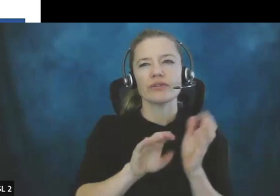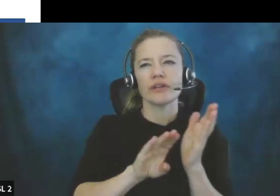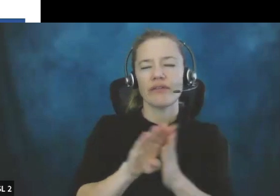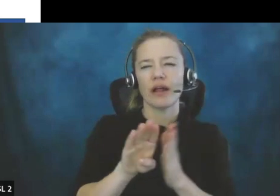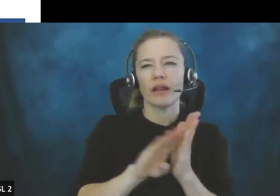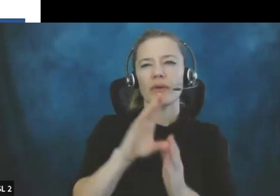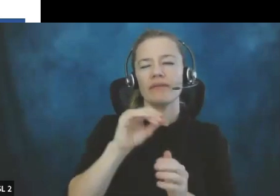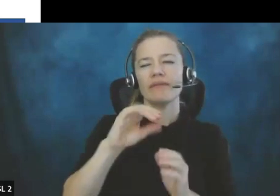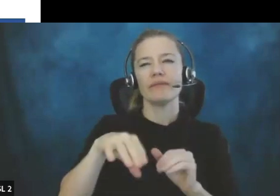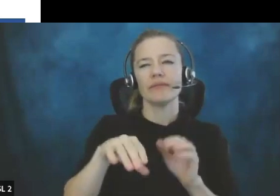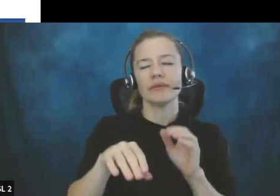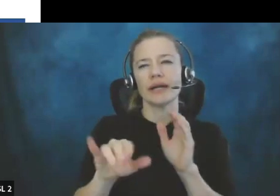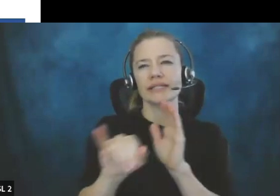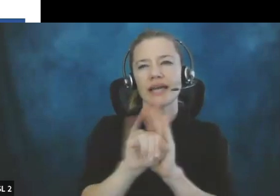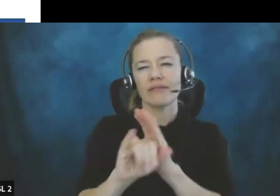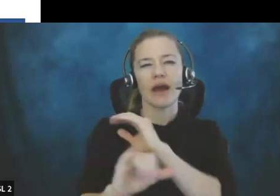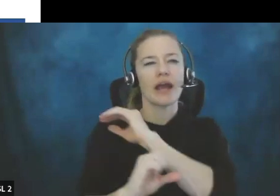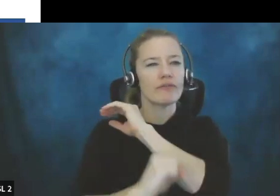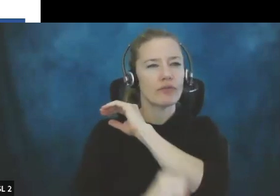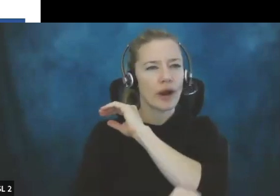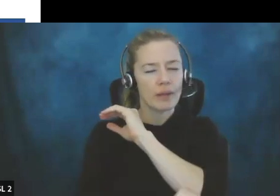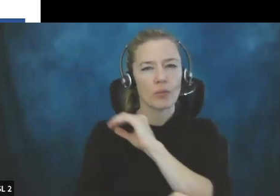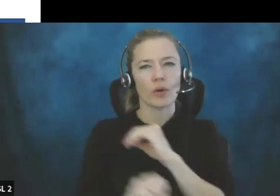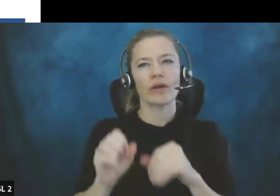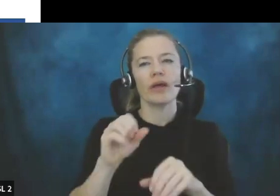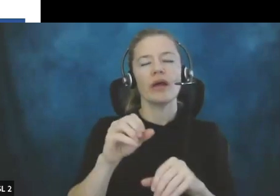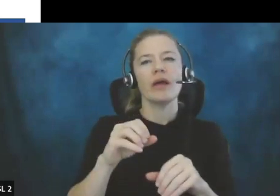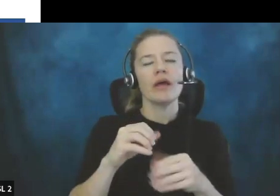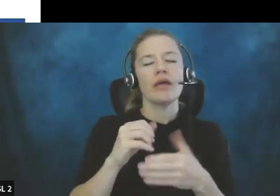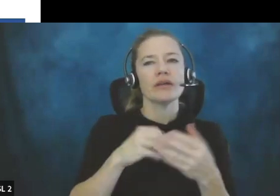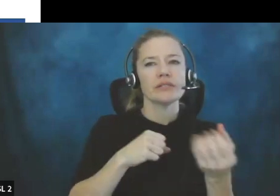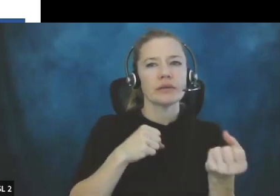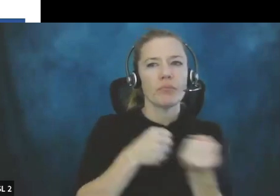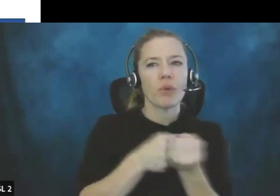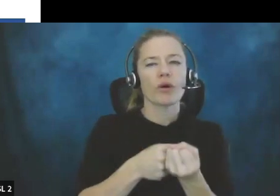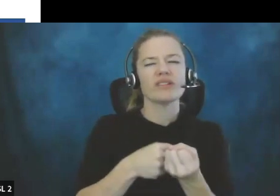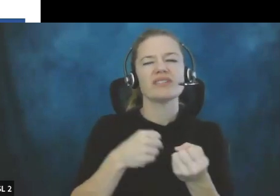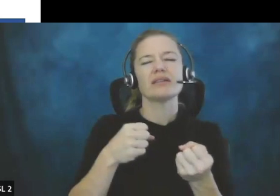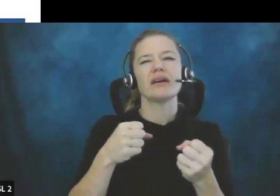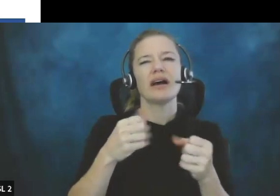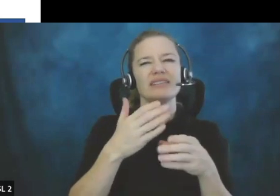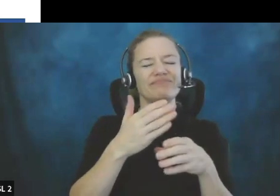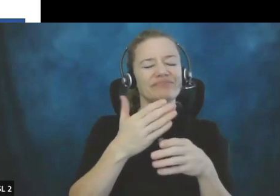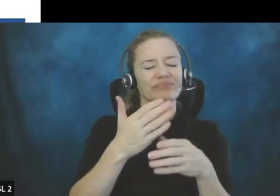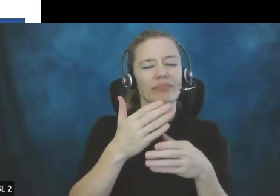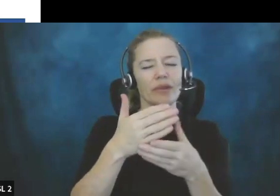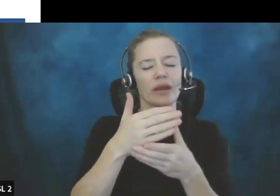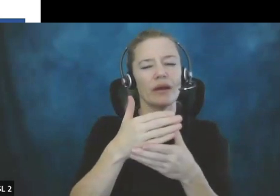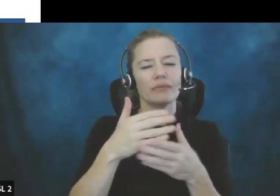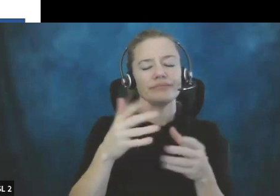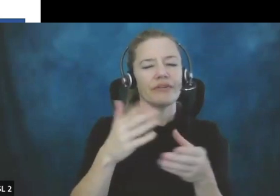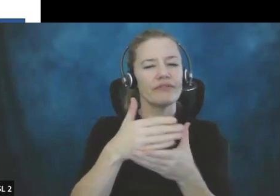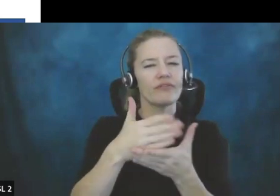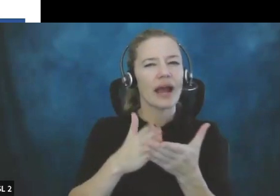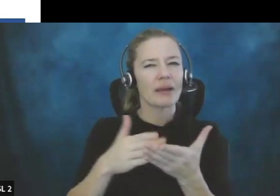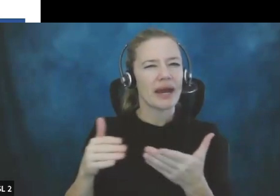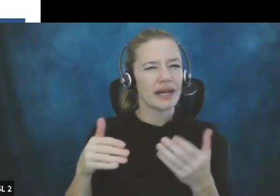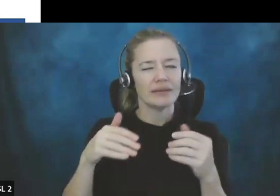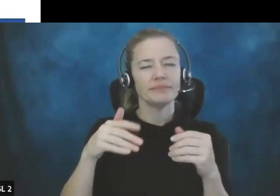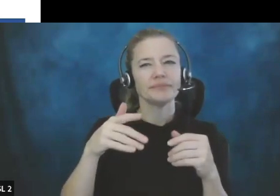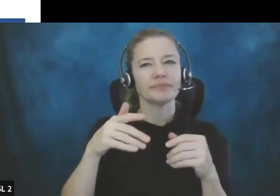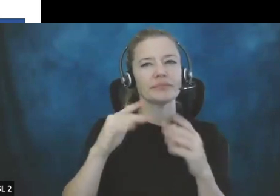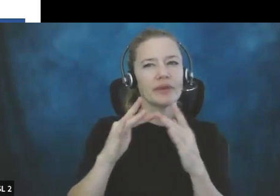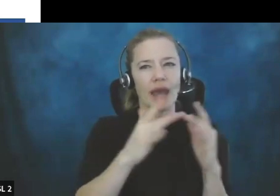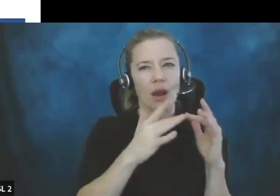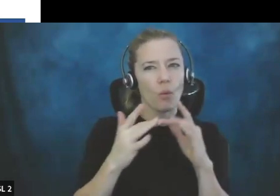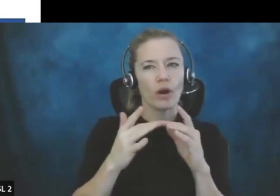work to develop and refine a framework that helps to align a fragmented infrastructure of long-term services and supports and